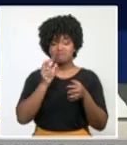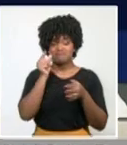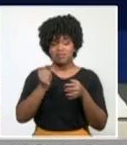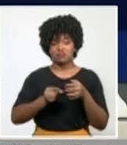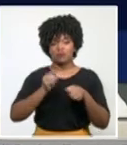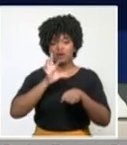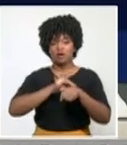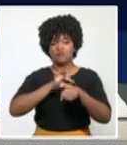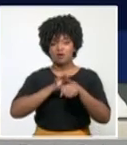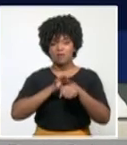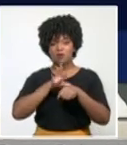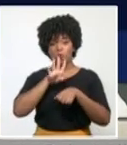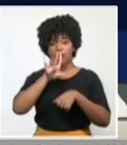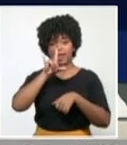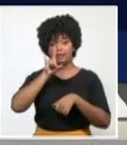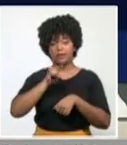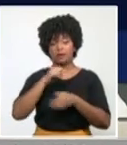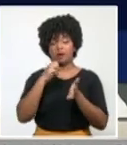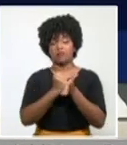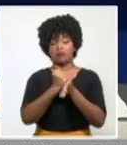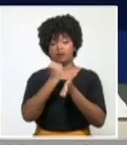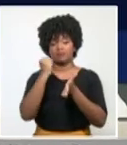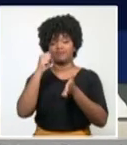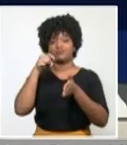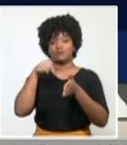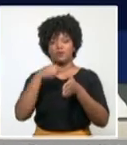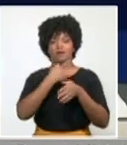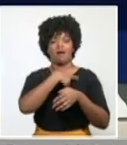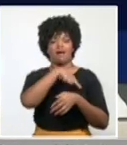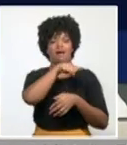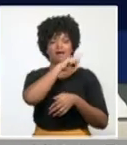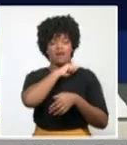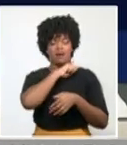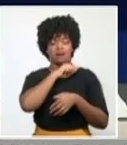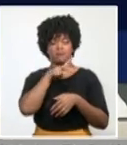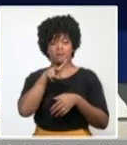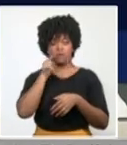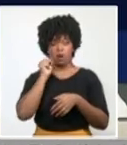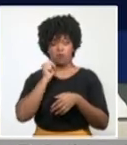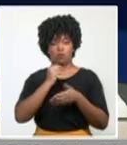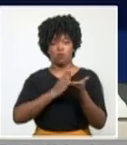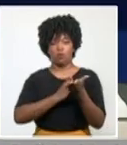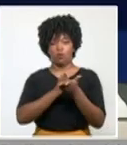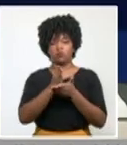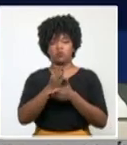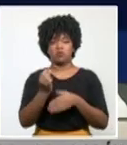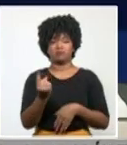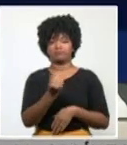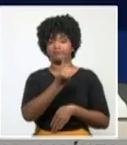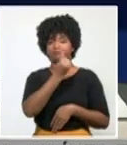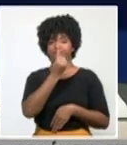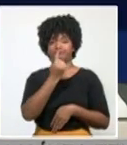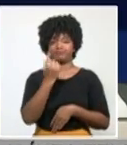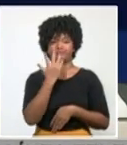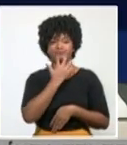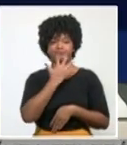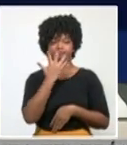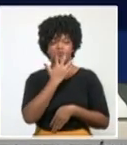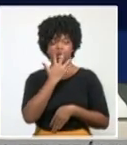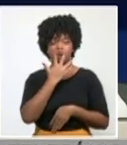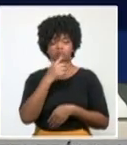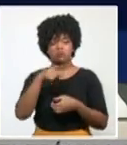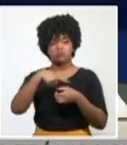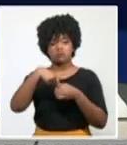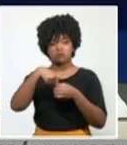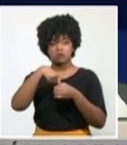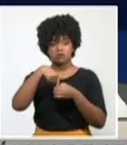Regarding the infection rate by provinces, including the 49 cases that were reported on Saturday, the Isle of Youth still